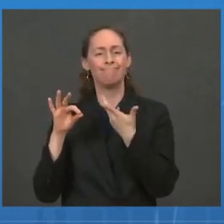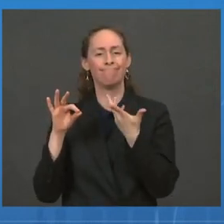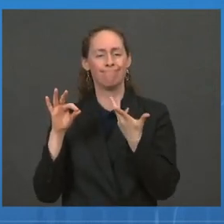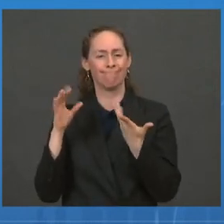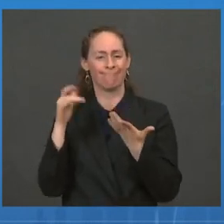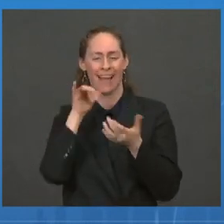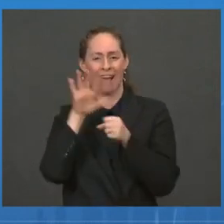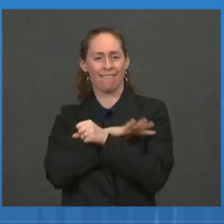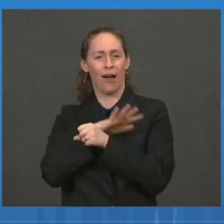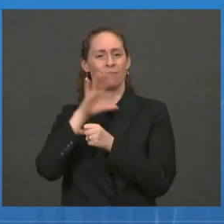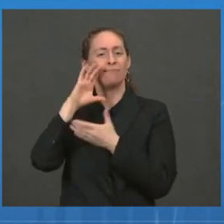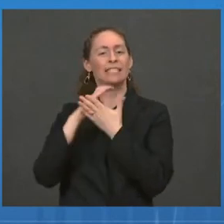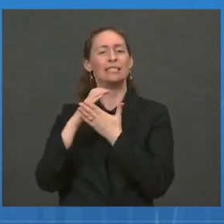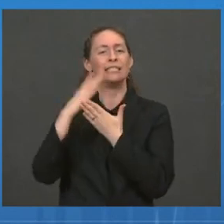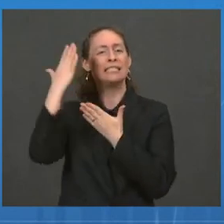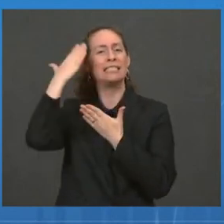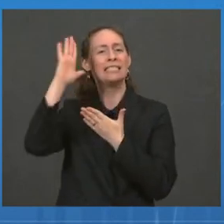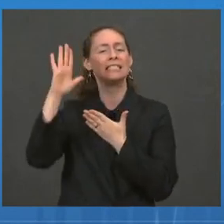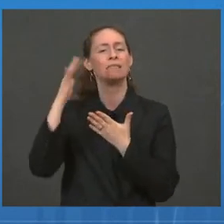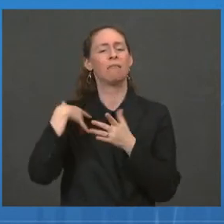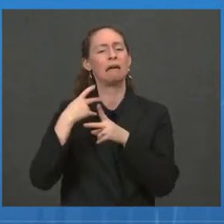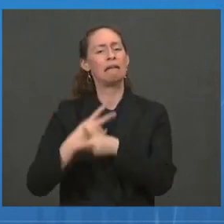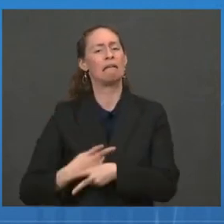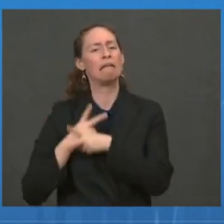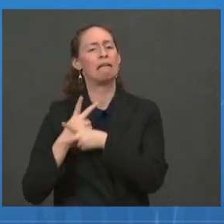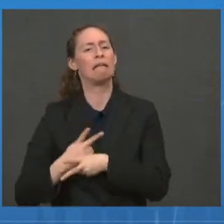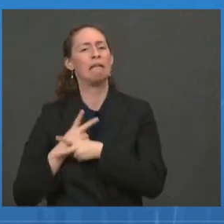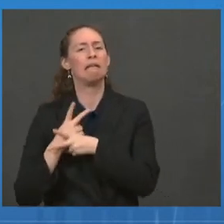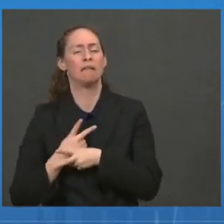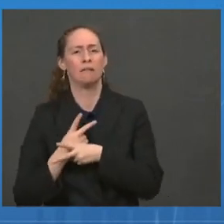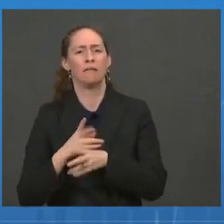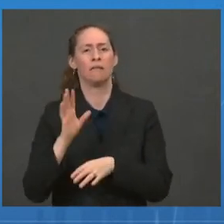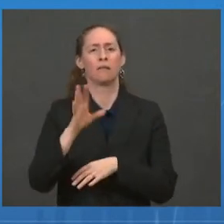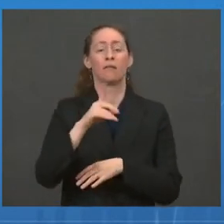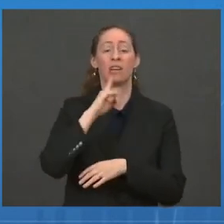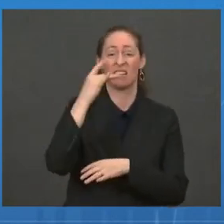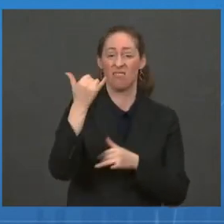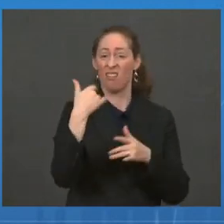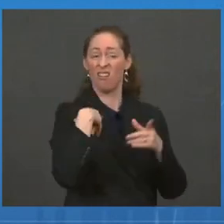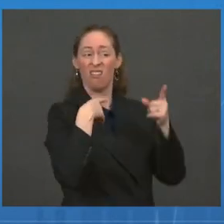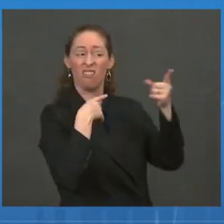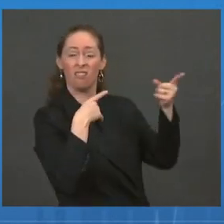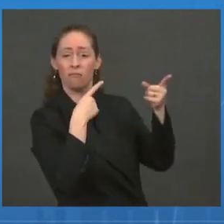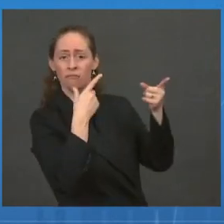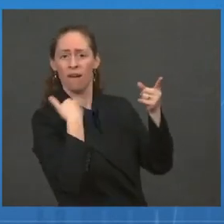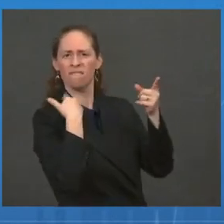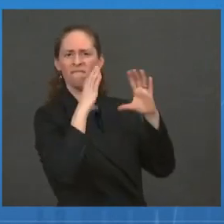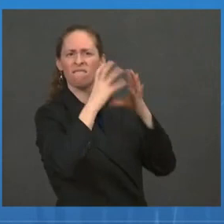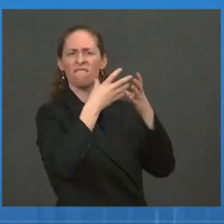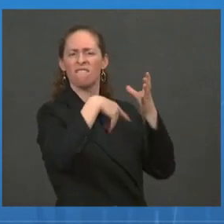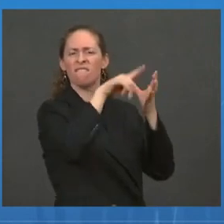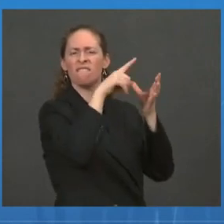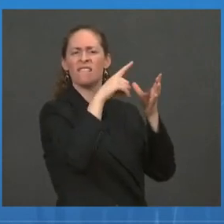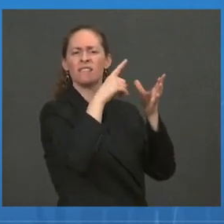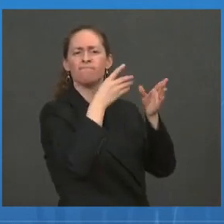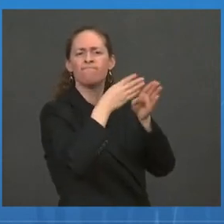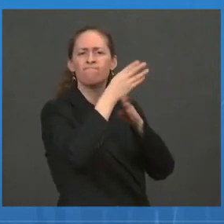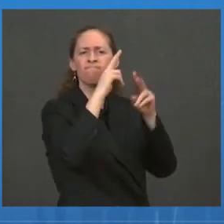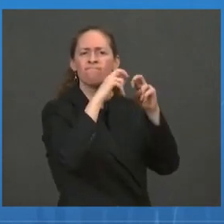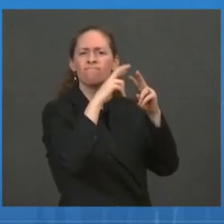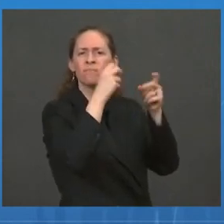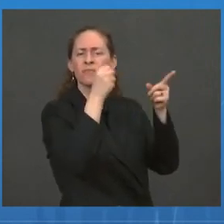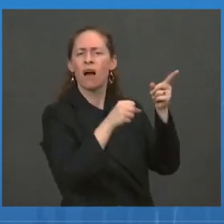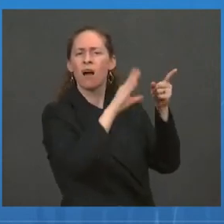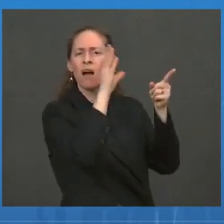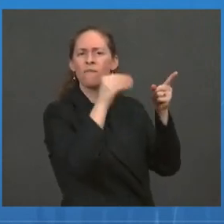mostly private physicians who've been seeing patients are seeing that they appear to be a less of a severity of